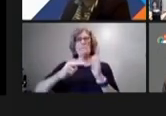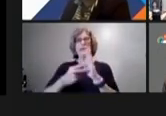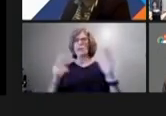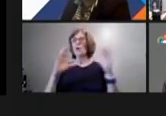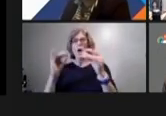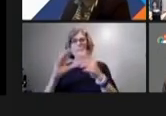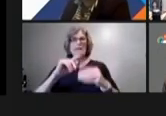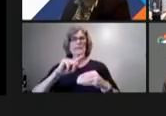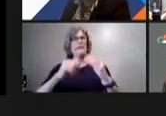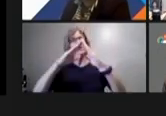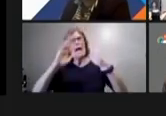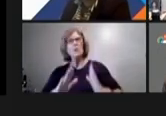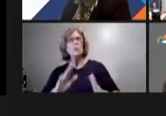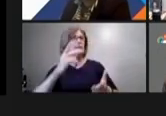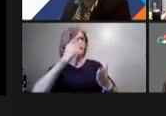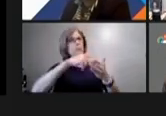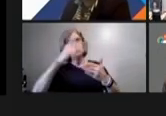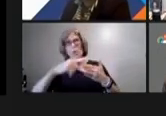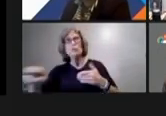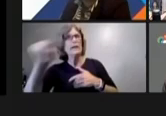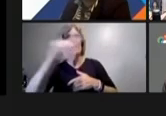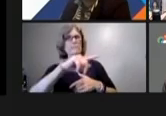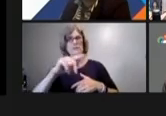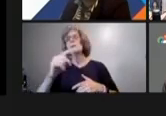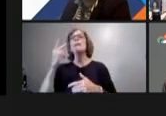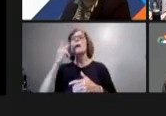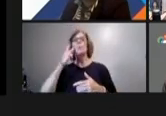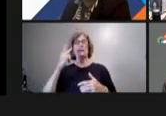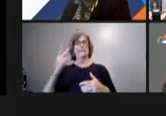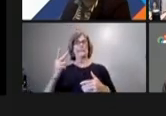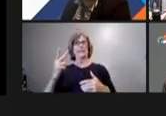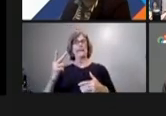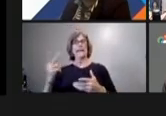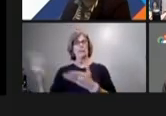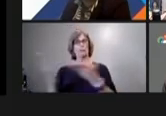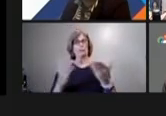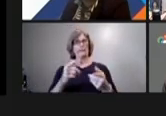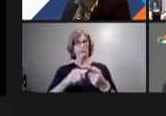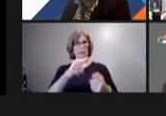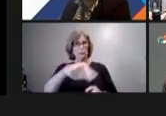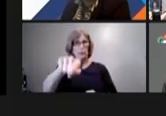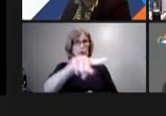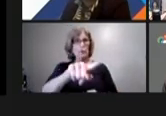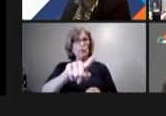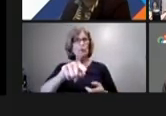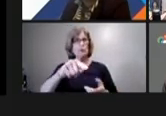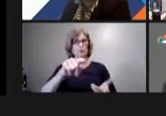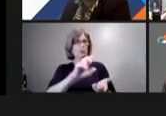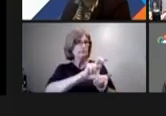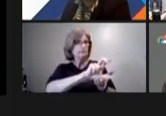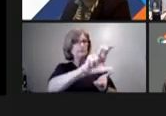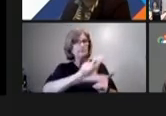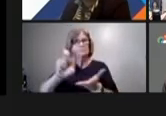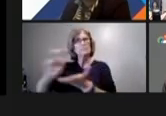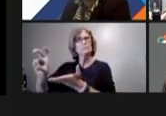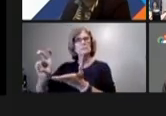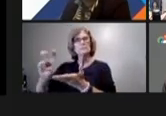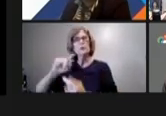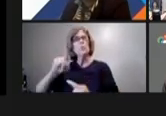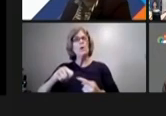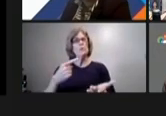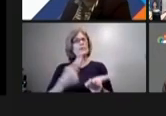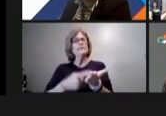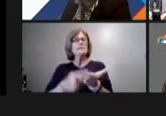and housing programs that are coming to this body for funding, when there's discussions about disability accessibility,